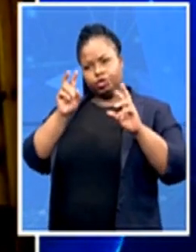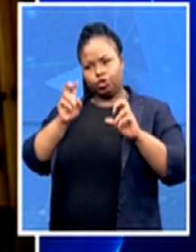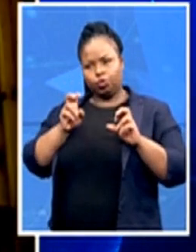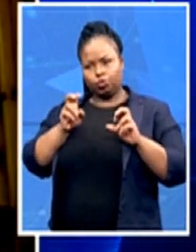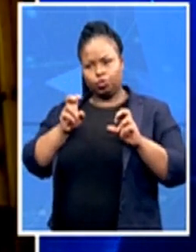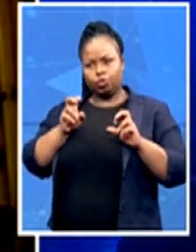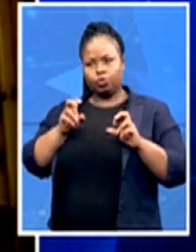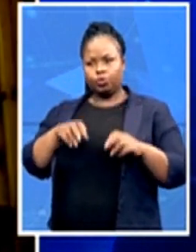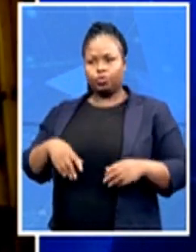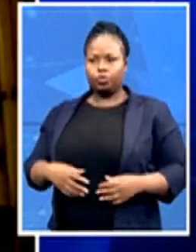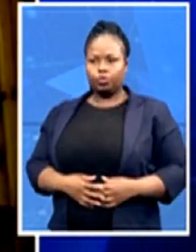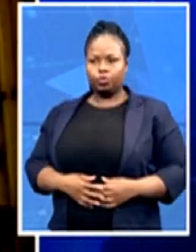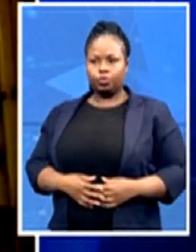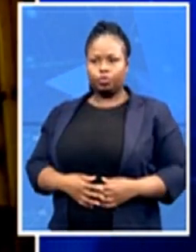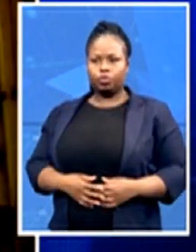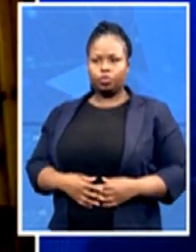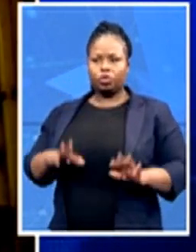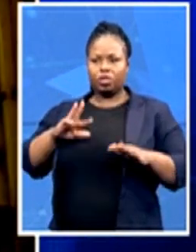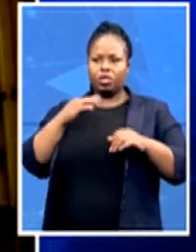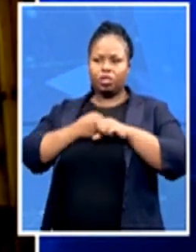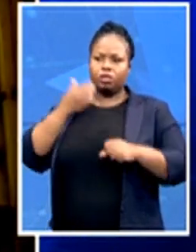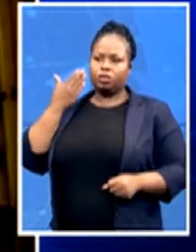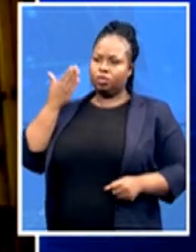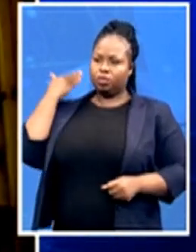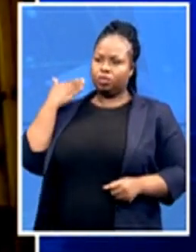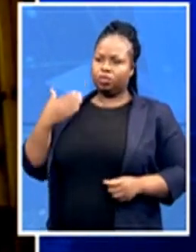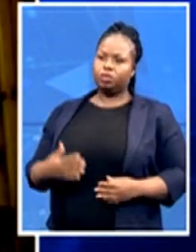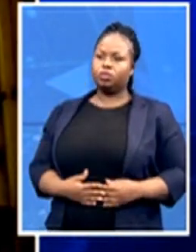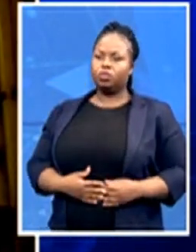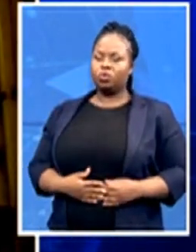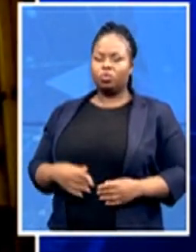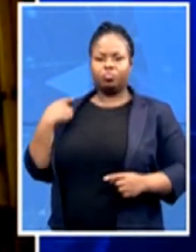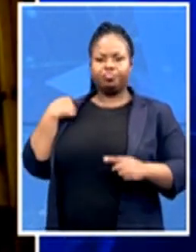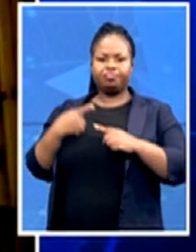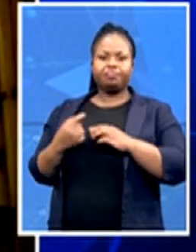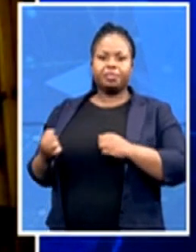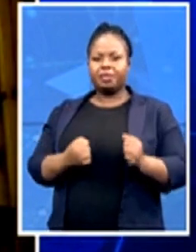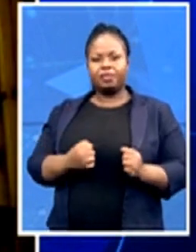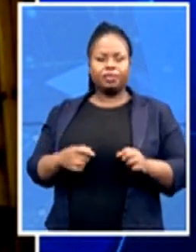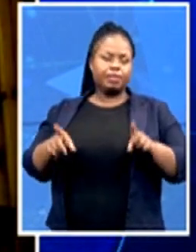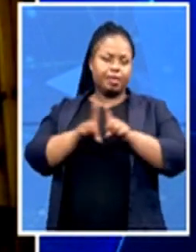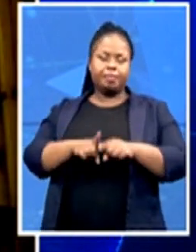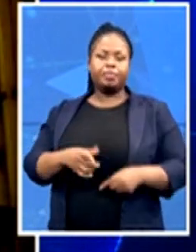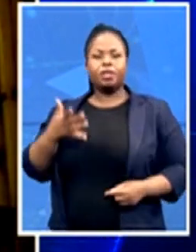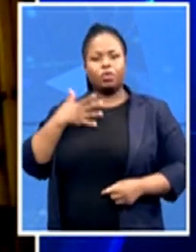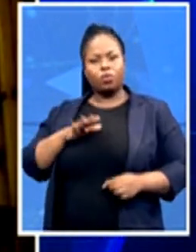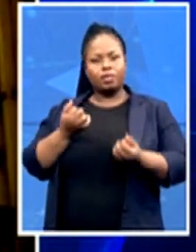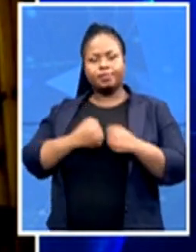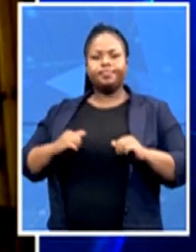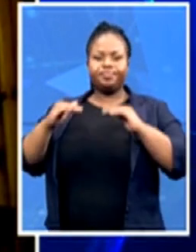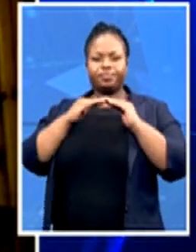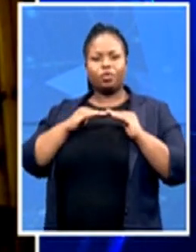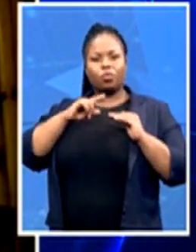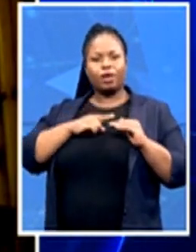9 years, they've held the same position that they hold today. They want justice for the killings of their loved ones. They want transparency and they